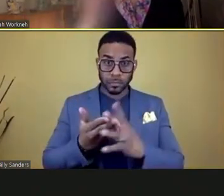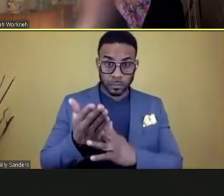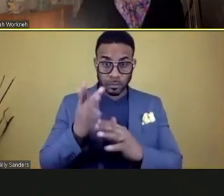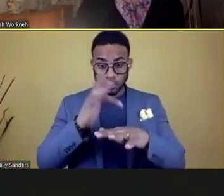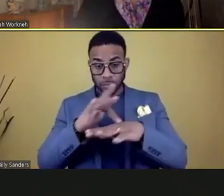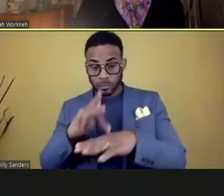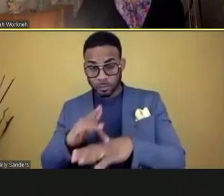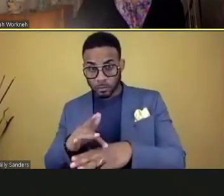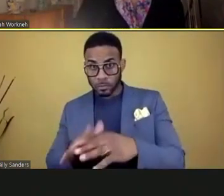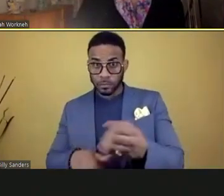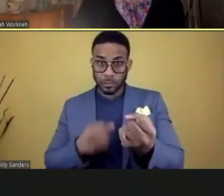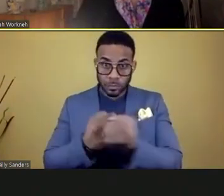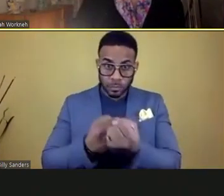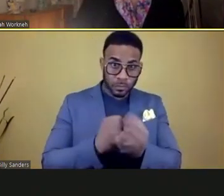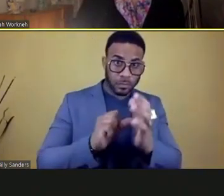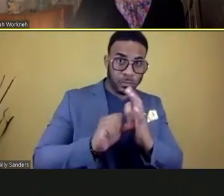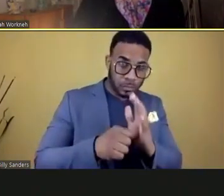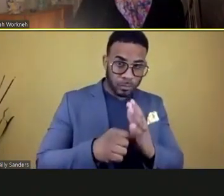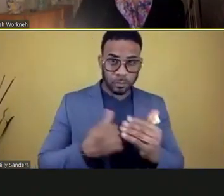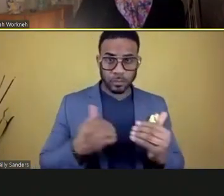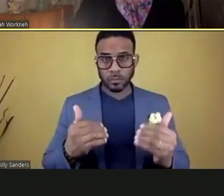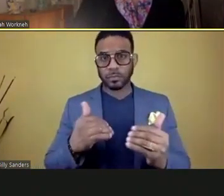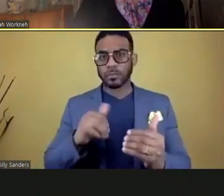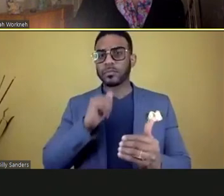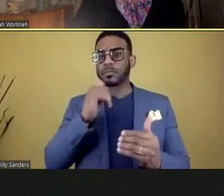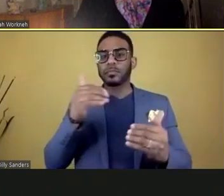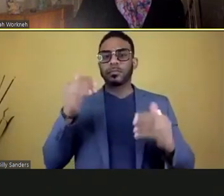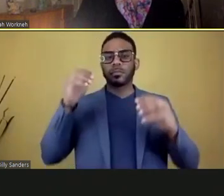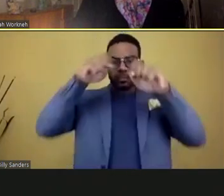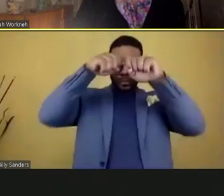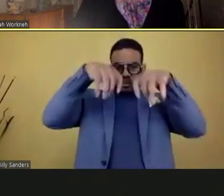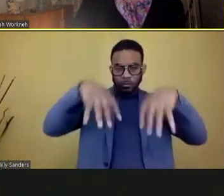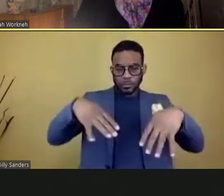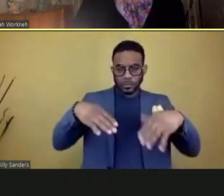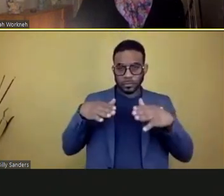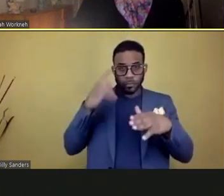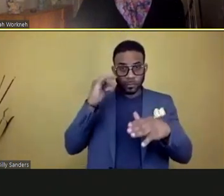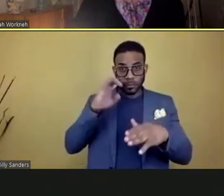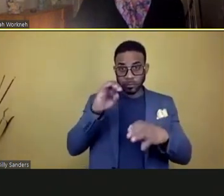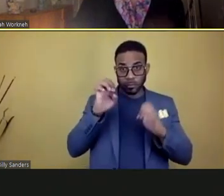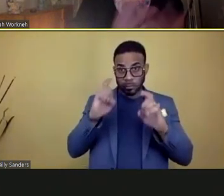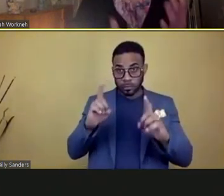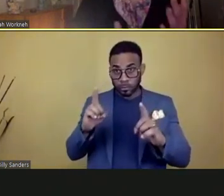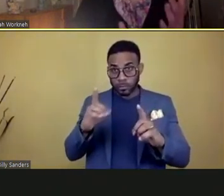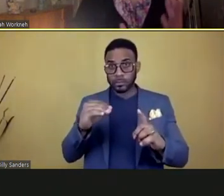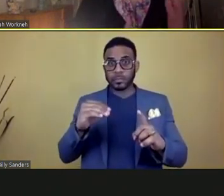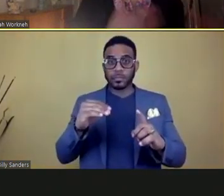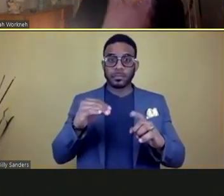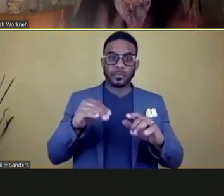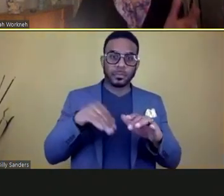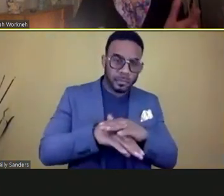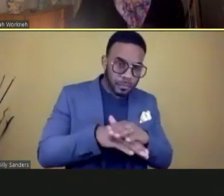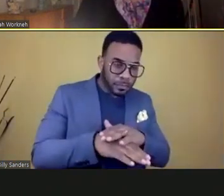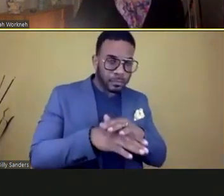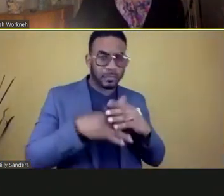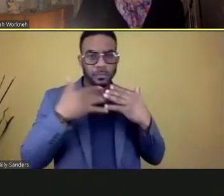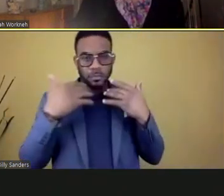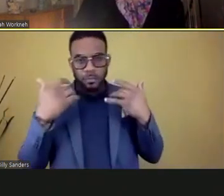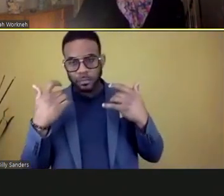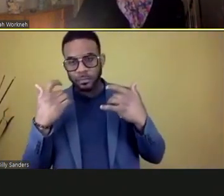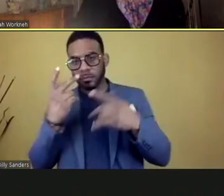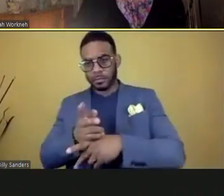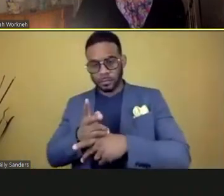space support and push forward non-hierarchical modes of co-education and access, generosity and